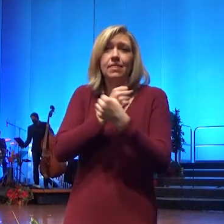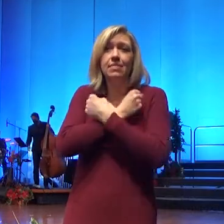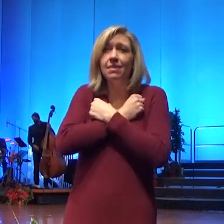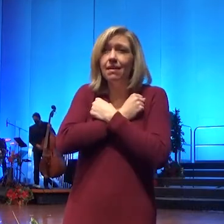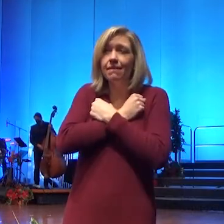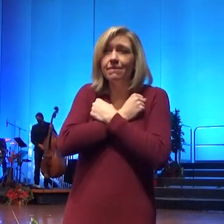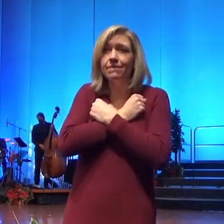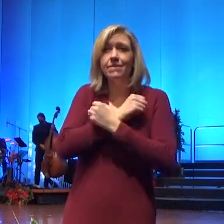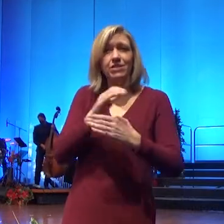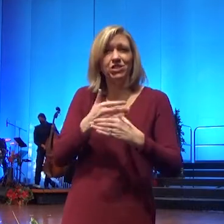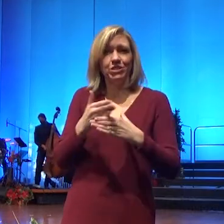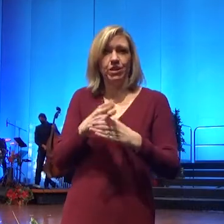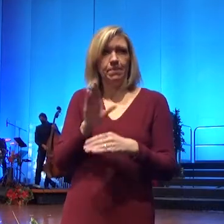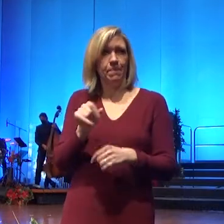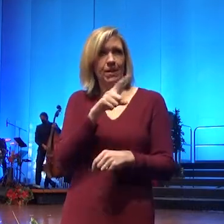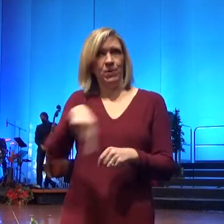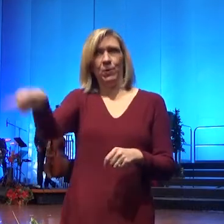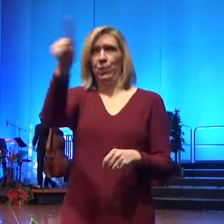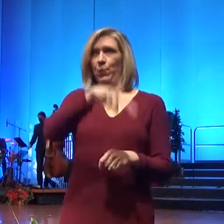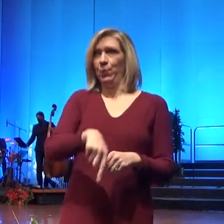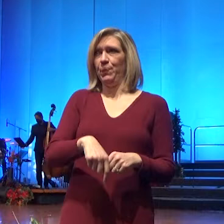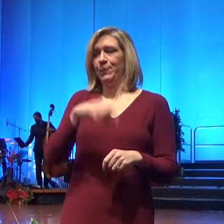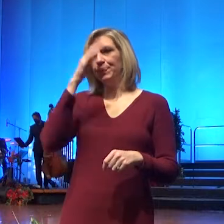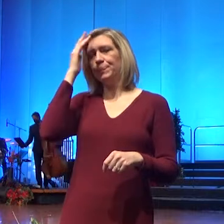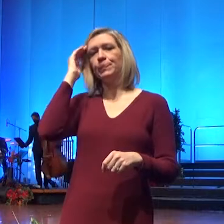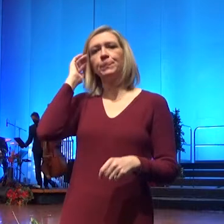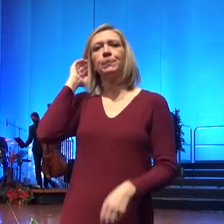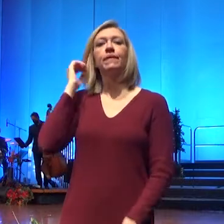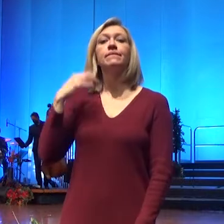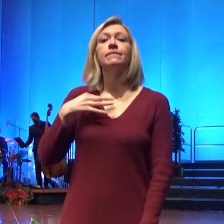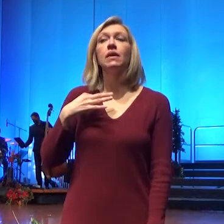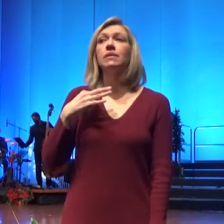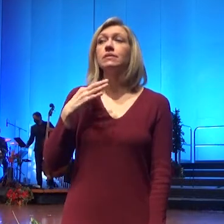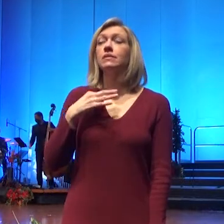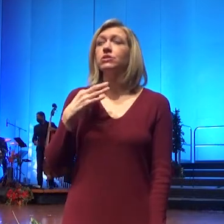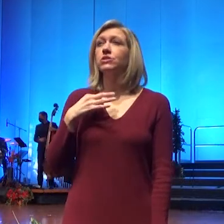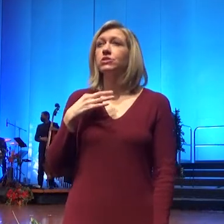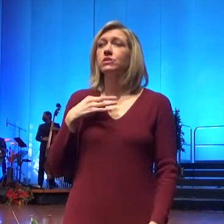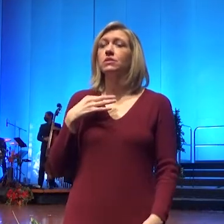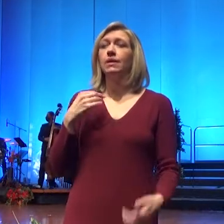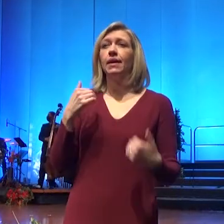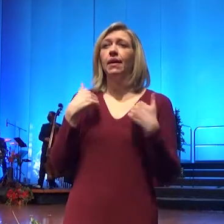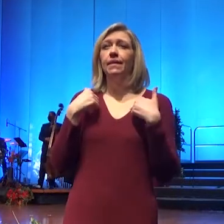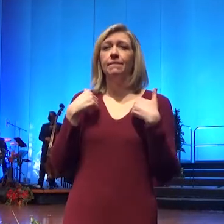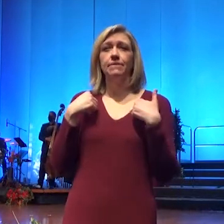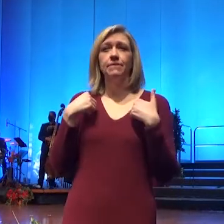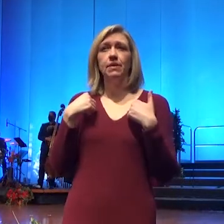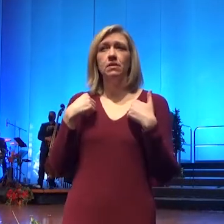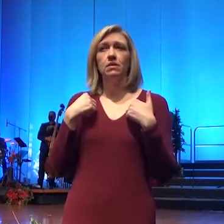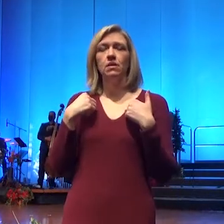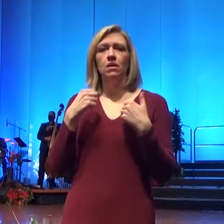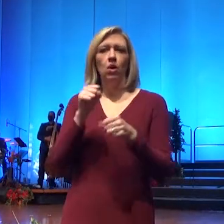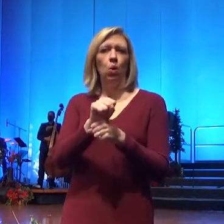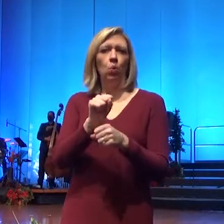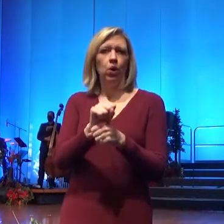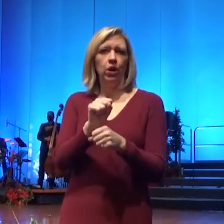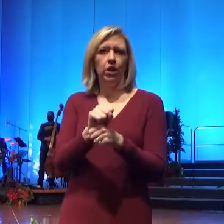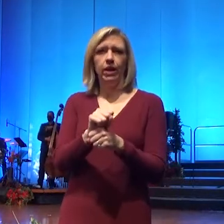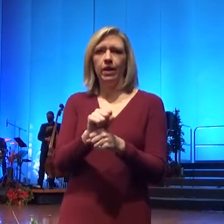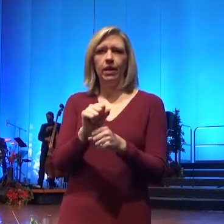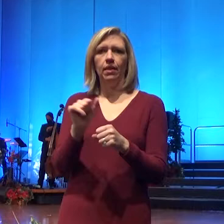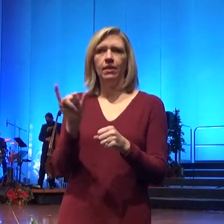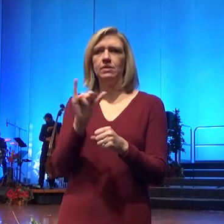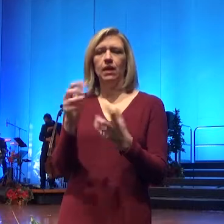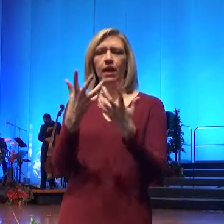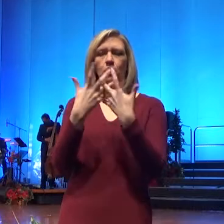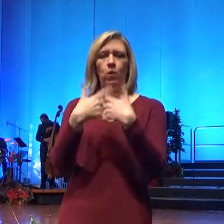love that was shared by you. And so our volunteers have a way of working that's like a